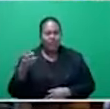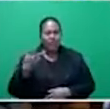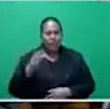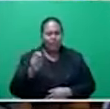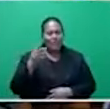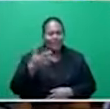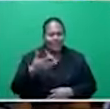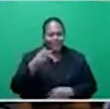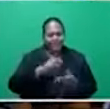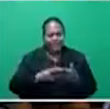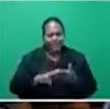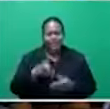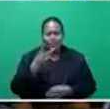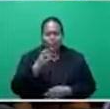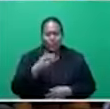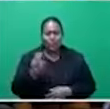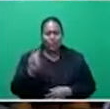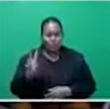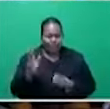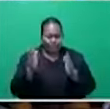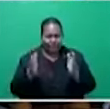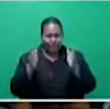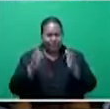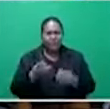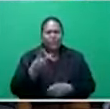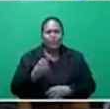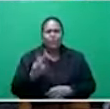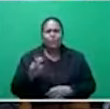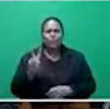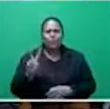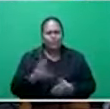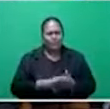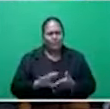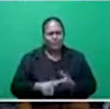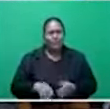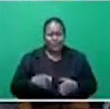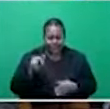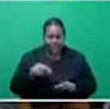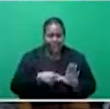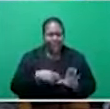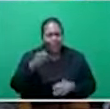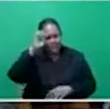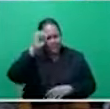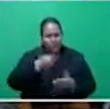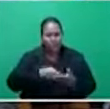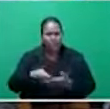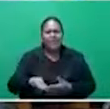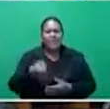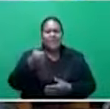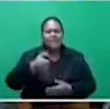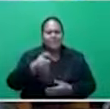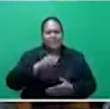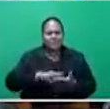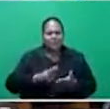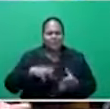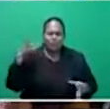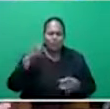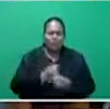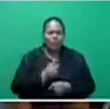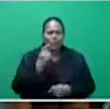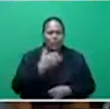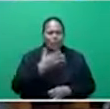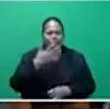2020, 2021, 22 million. This year we expect to pay 16 million. Altogether, $156 million, sir. That's what we